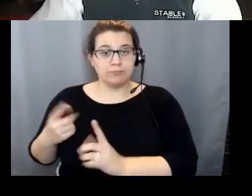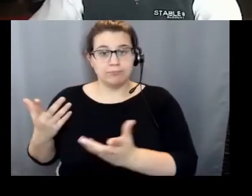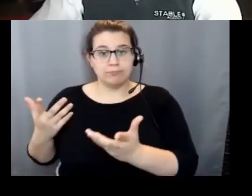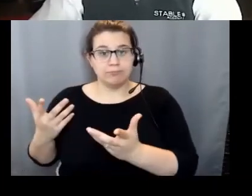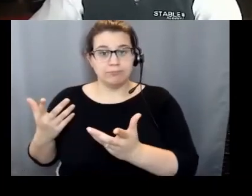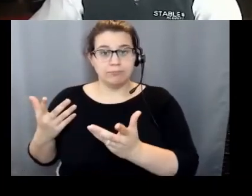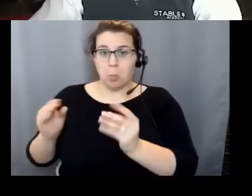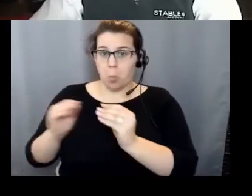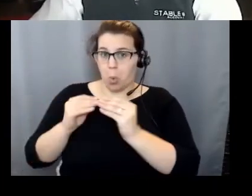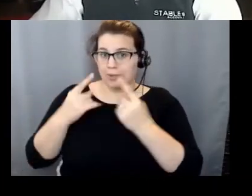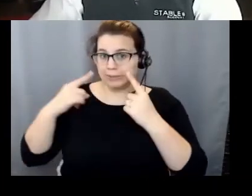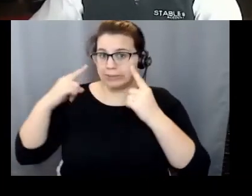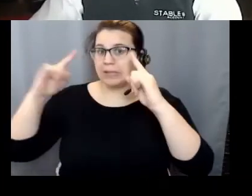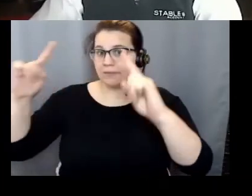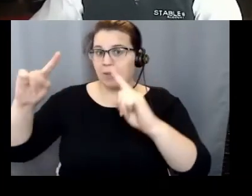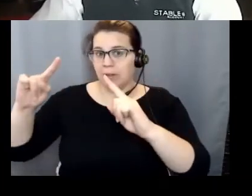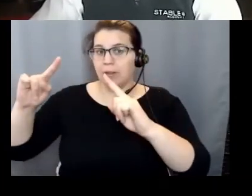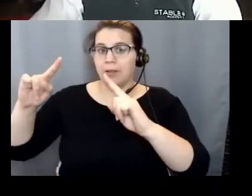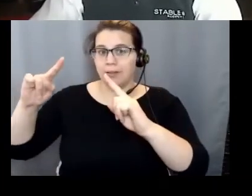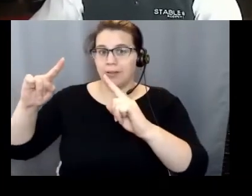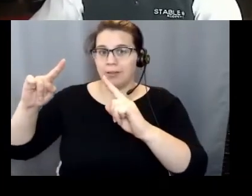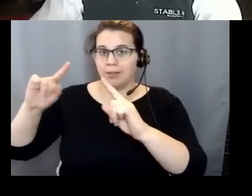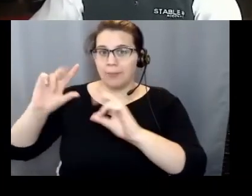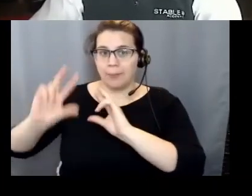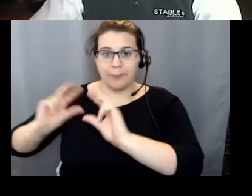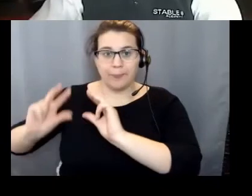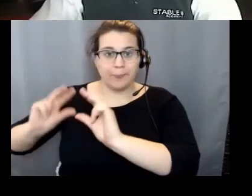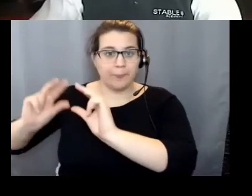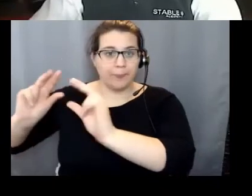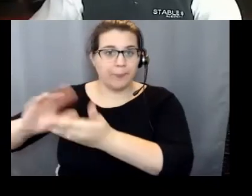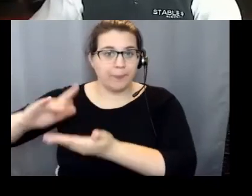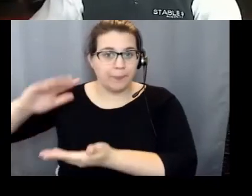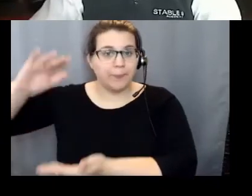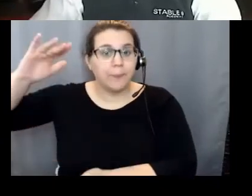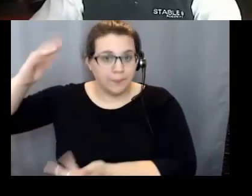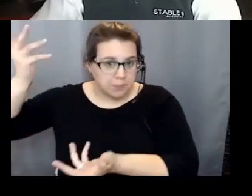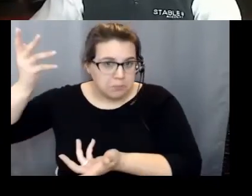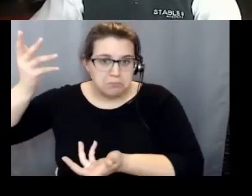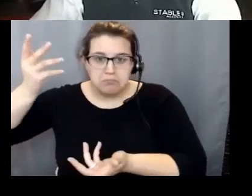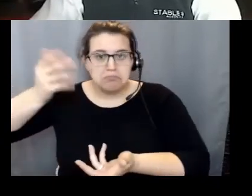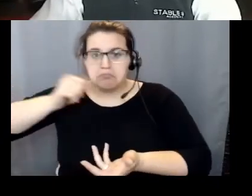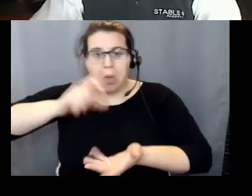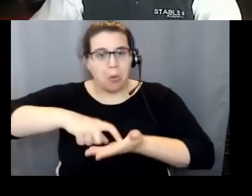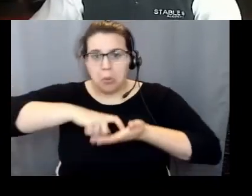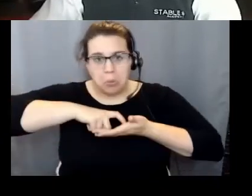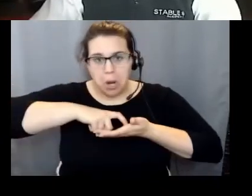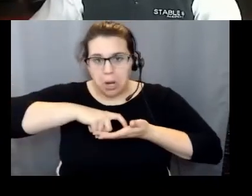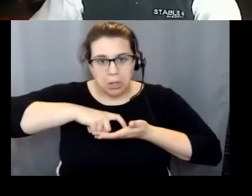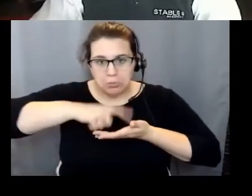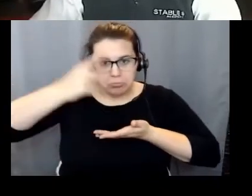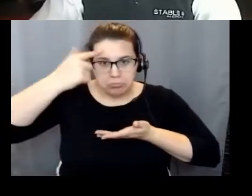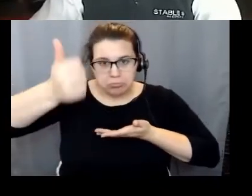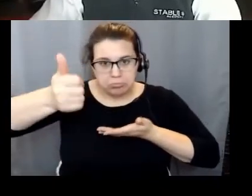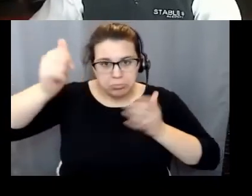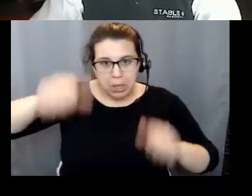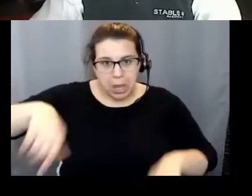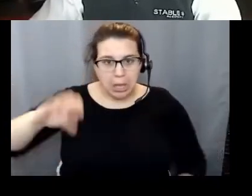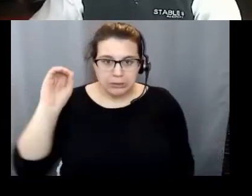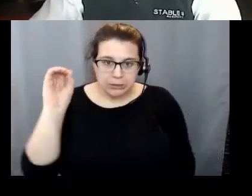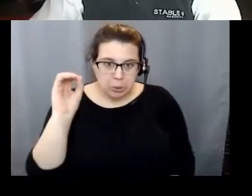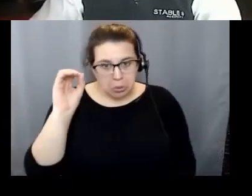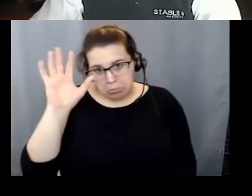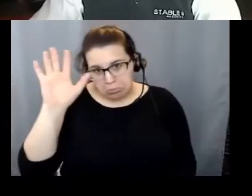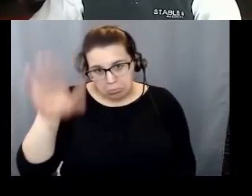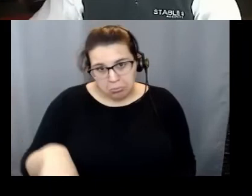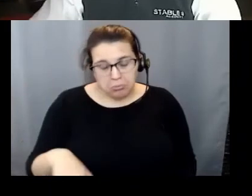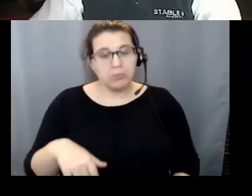more successful in achieving that goal. So if you wanted to, it's optional, doesn't have to be done. You could just leave this at 0, but if somebody